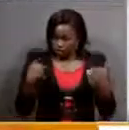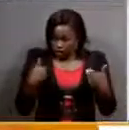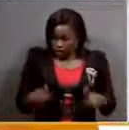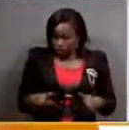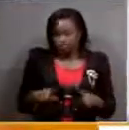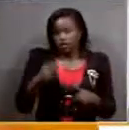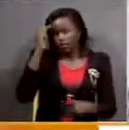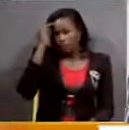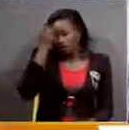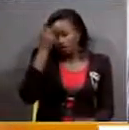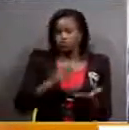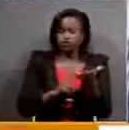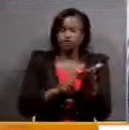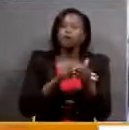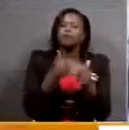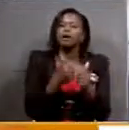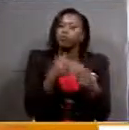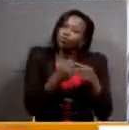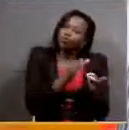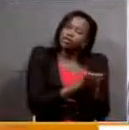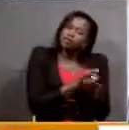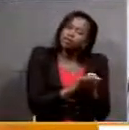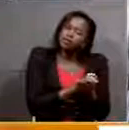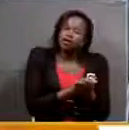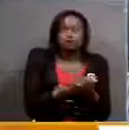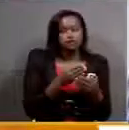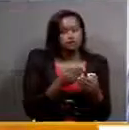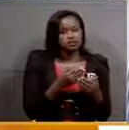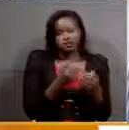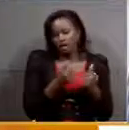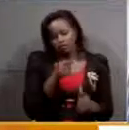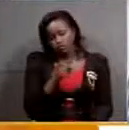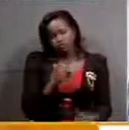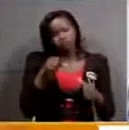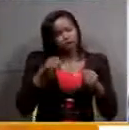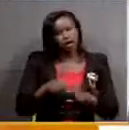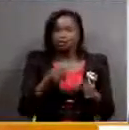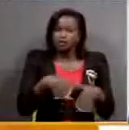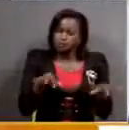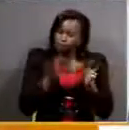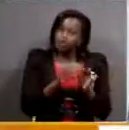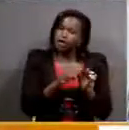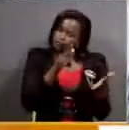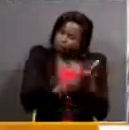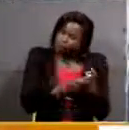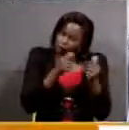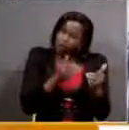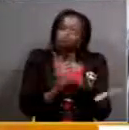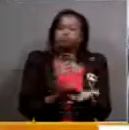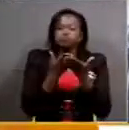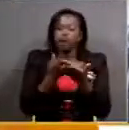into use, which is sitting in the shelves, it has really done us a disservice because we cannot now capture the ones in the school, apart from those who